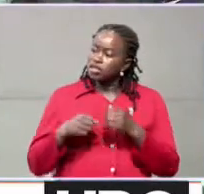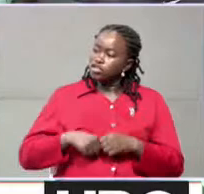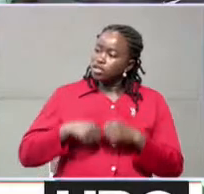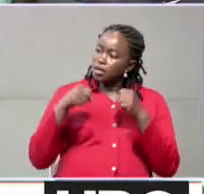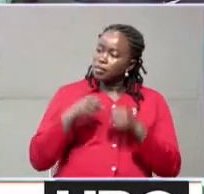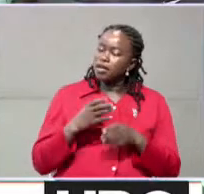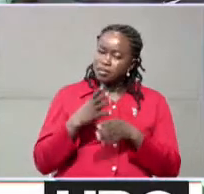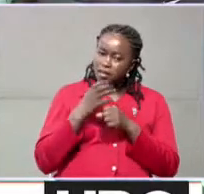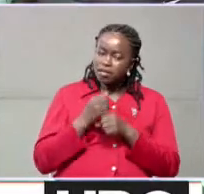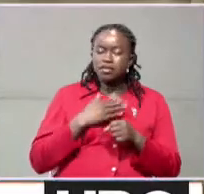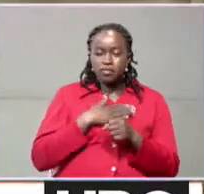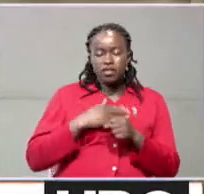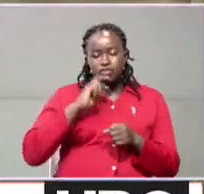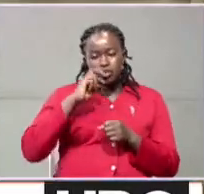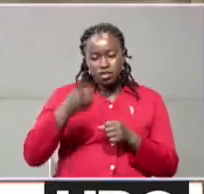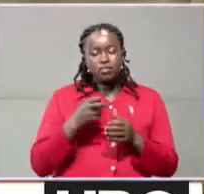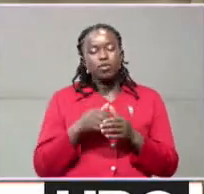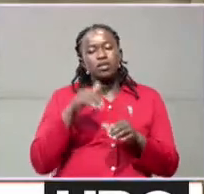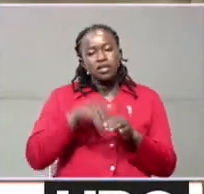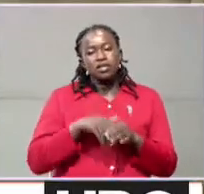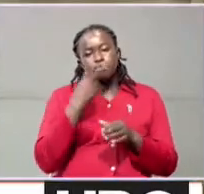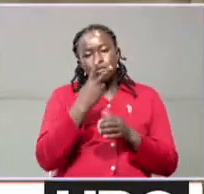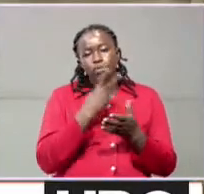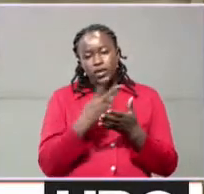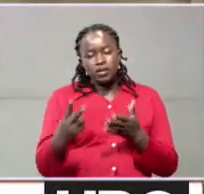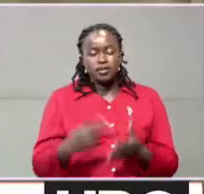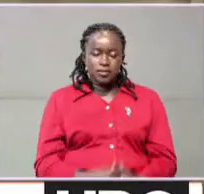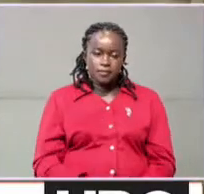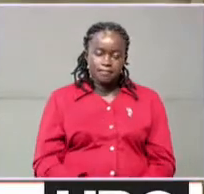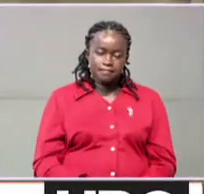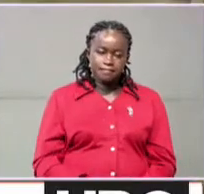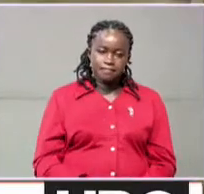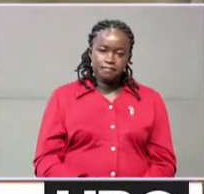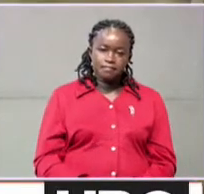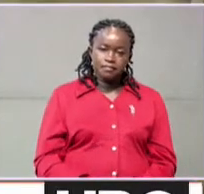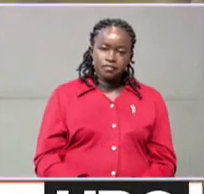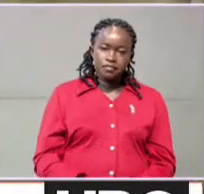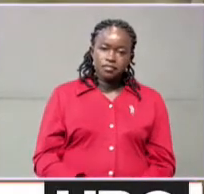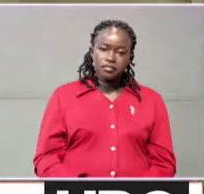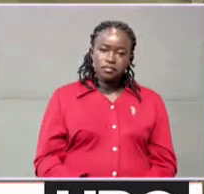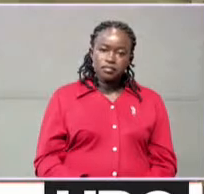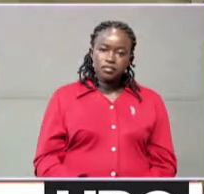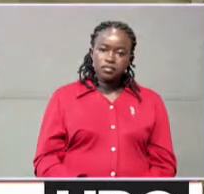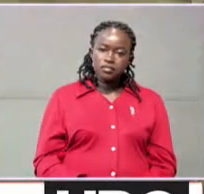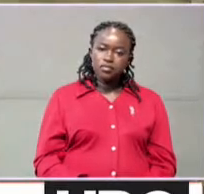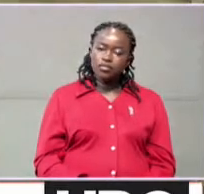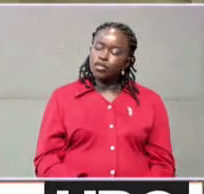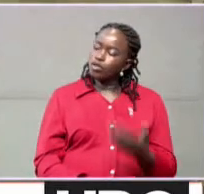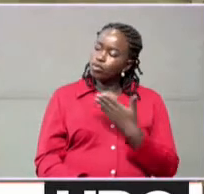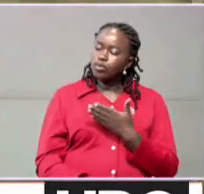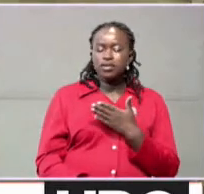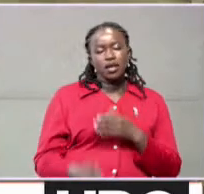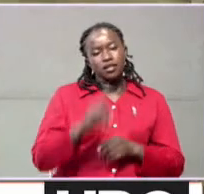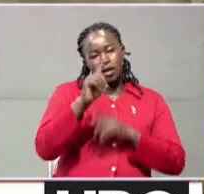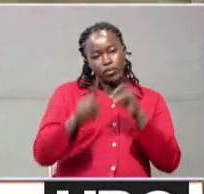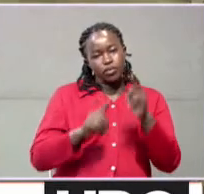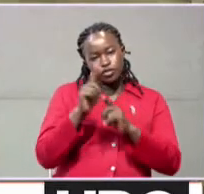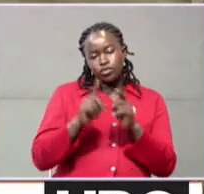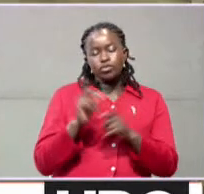respond to this question in two weeks time these are these are the kind of questions corrects